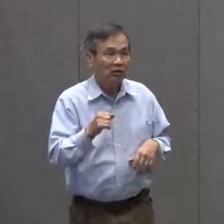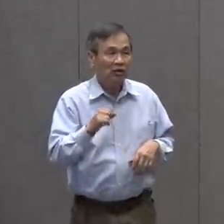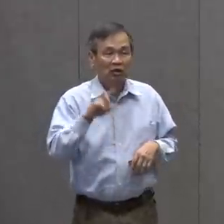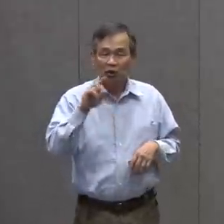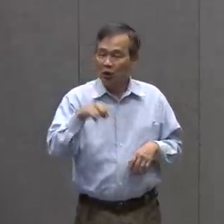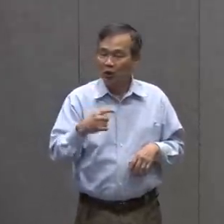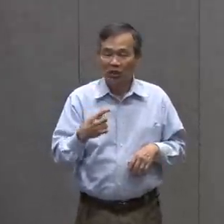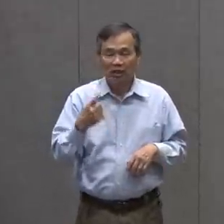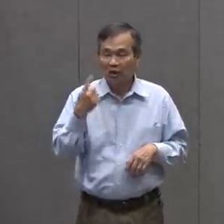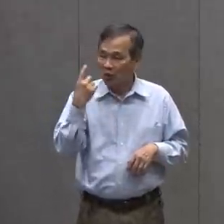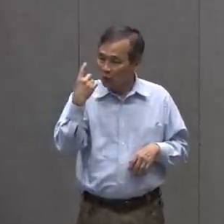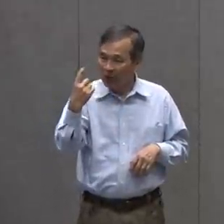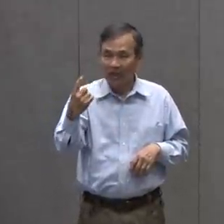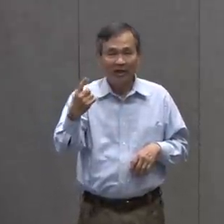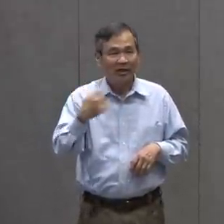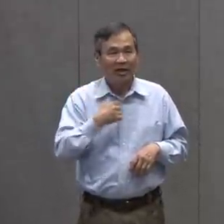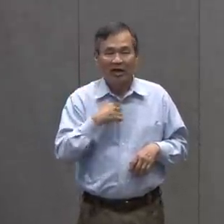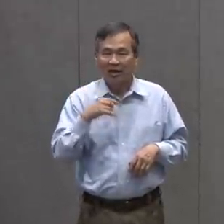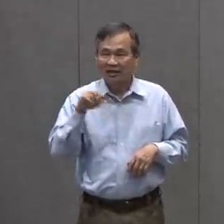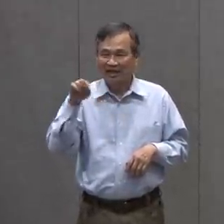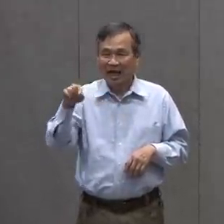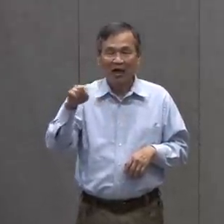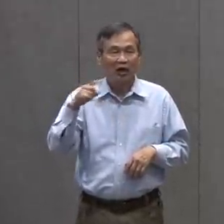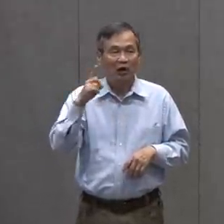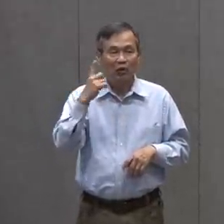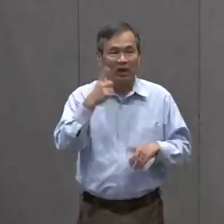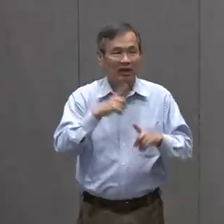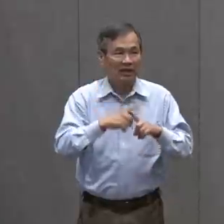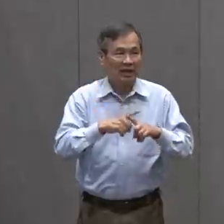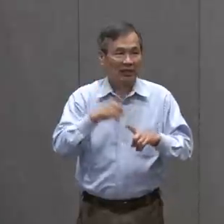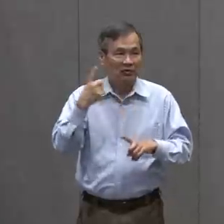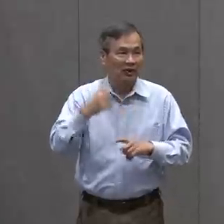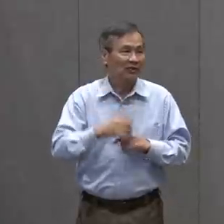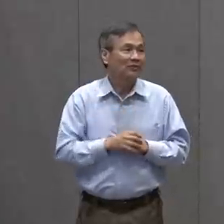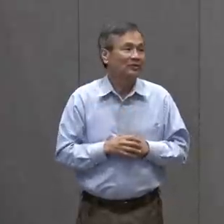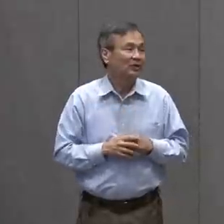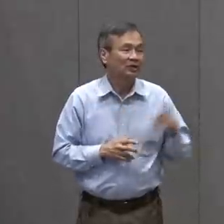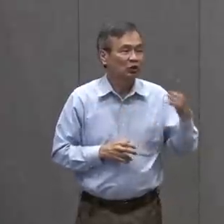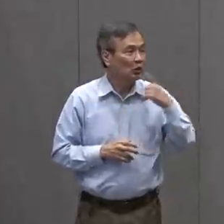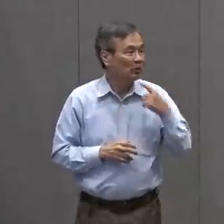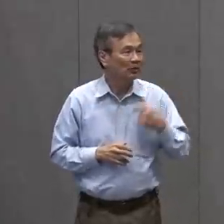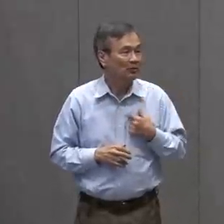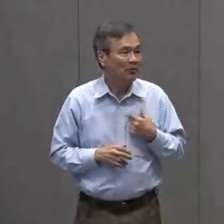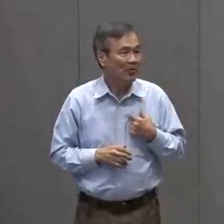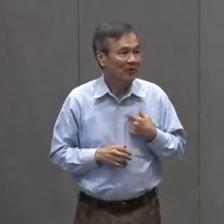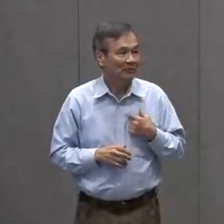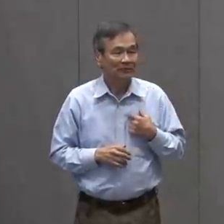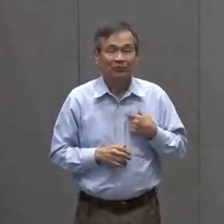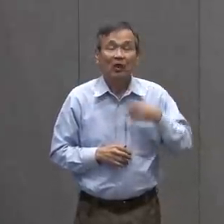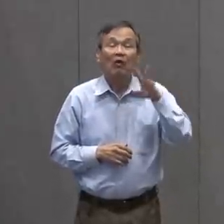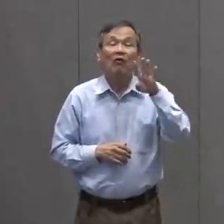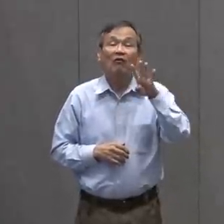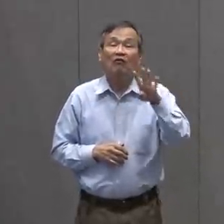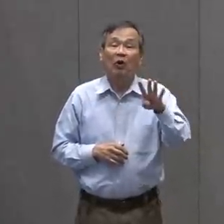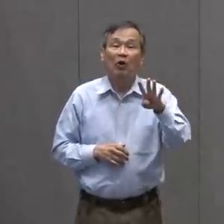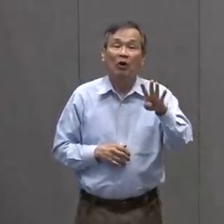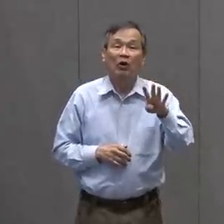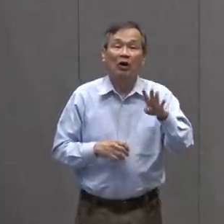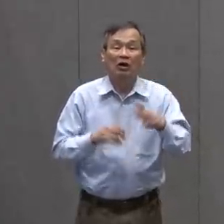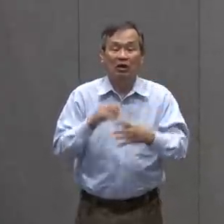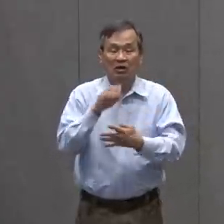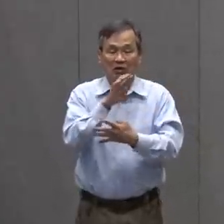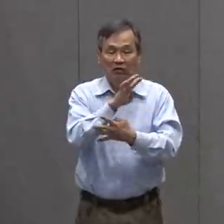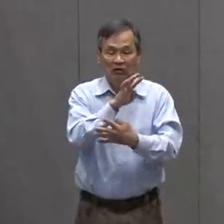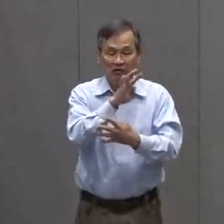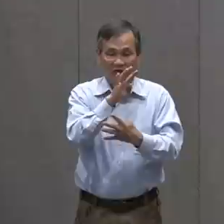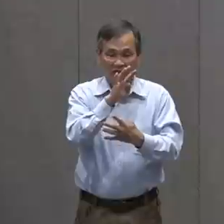was only one, I would have taken the 1 times 1. So I didn't notice until she pointed it out. Okay. So I have a 4, a 1, and a 3.